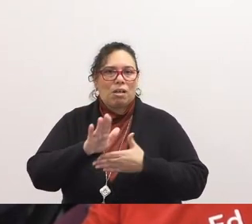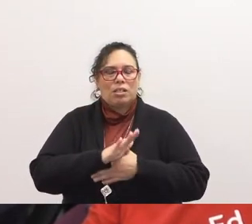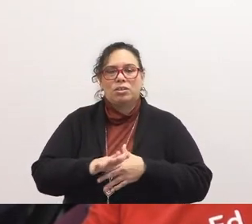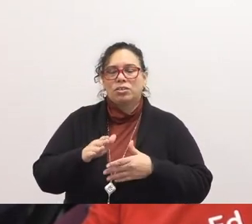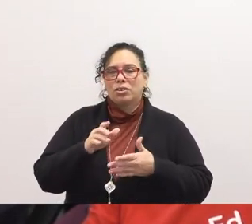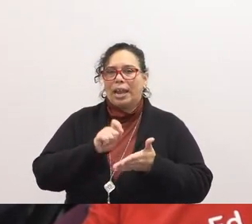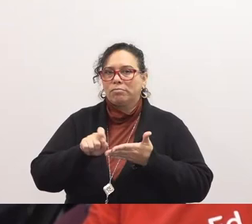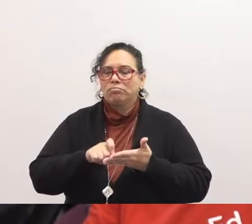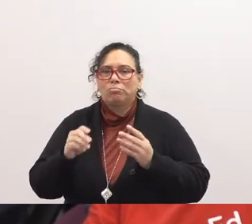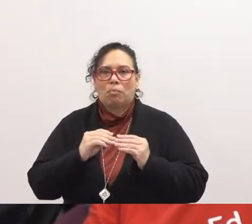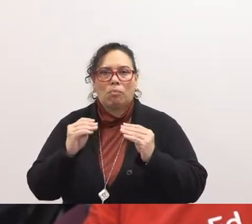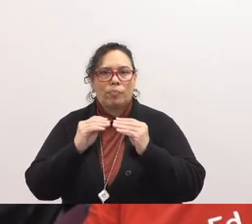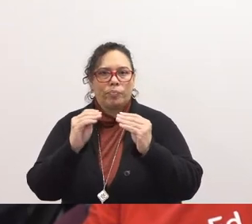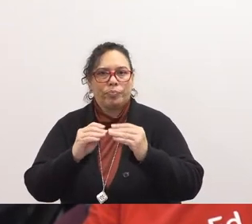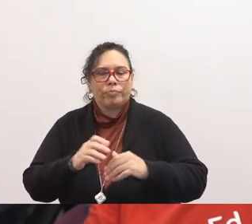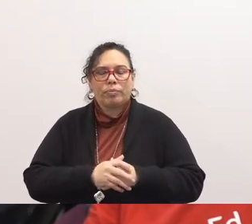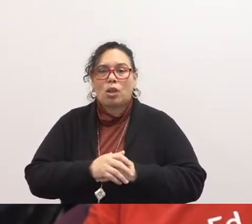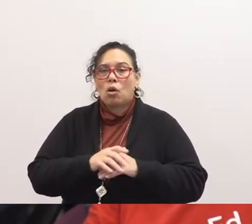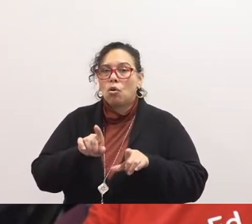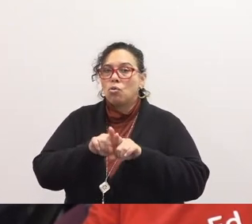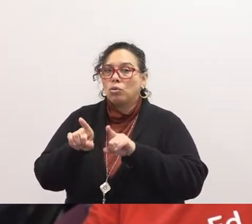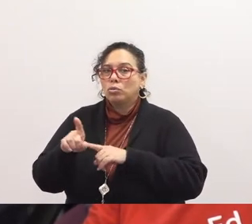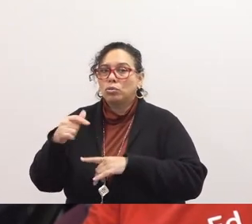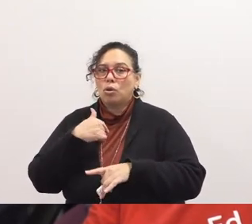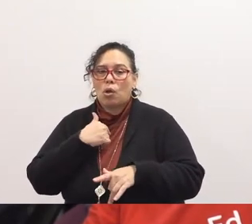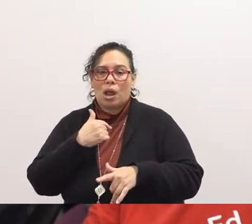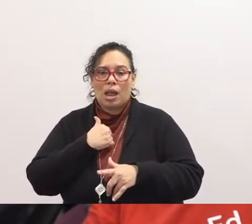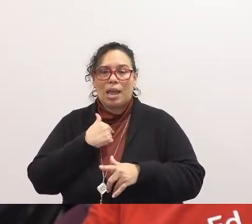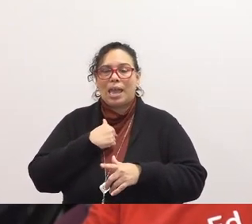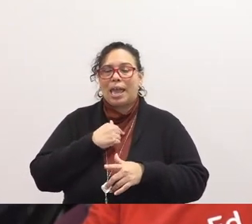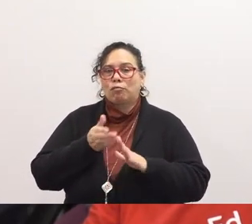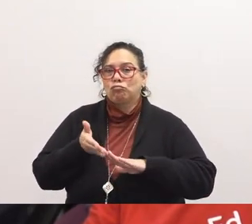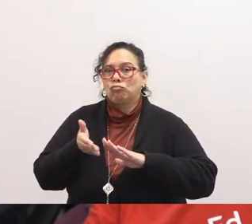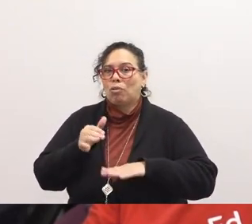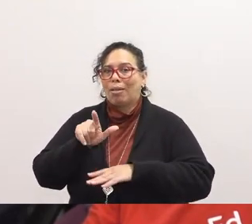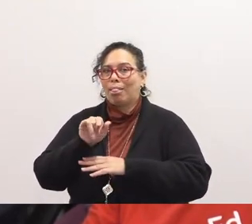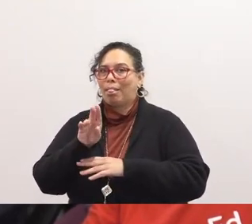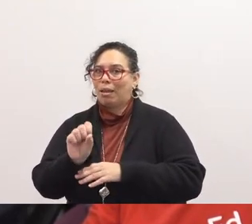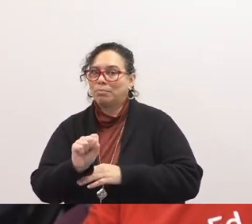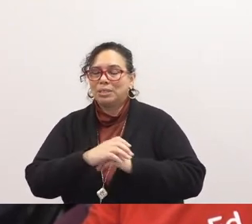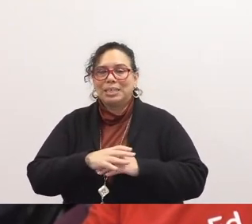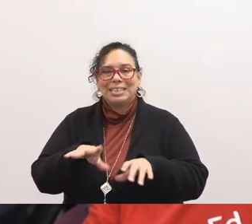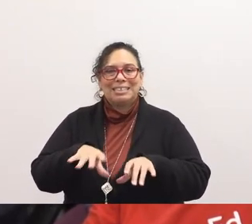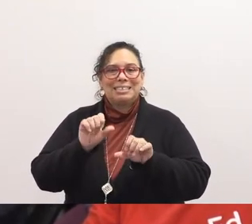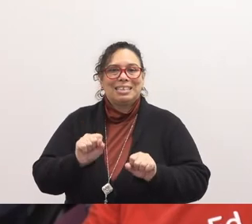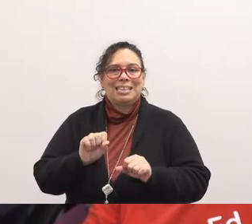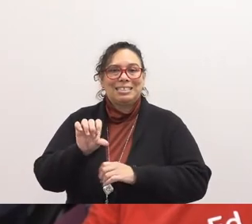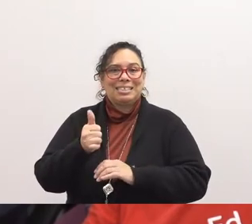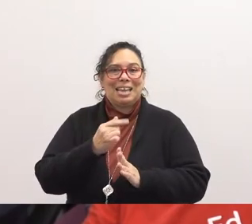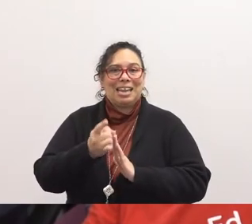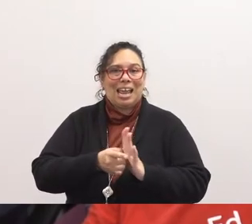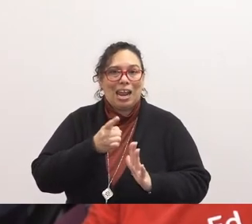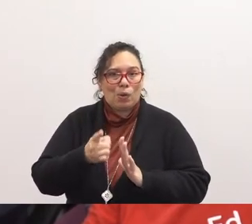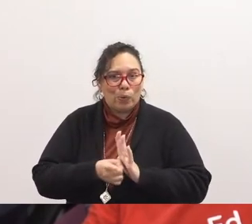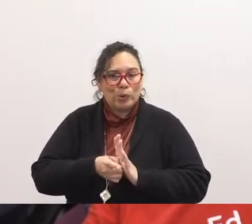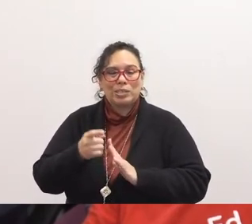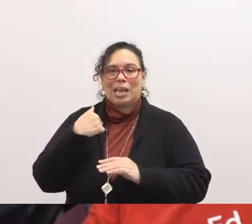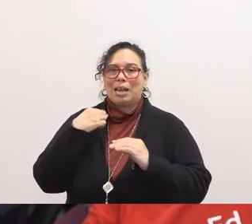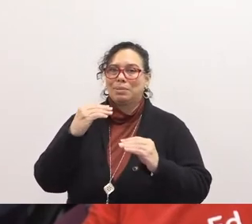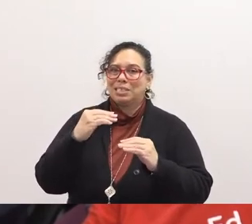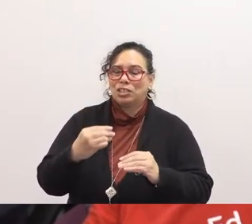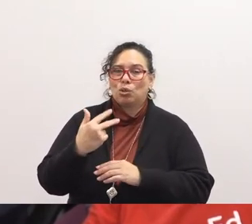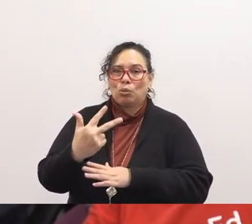up. In addition to my normal instruction, I also have to run labs before the students do them. This easily takes at least 10 hours for one lab, and I'm teaching 3 different